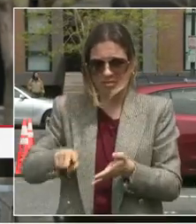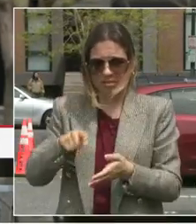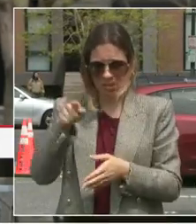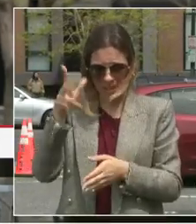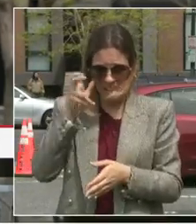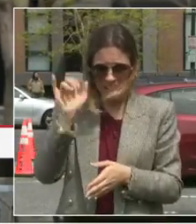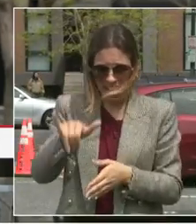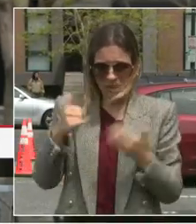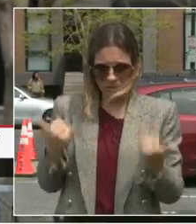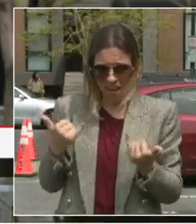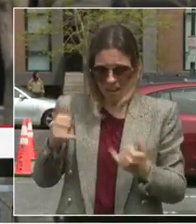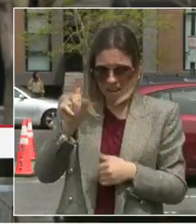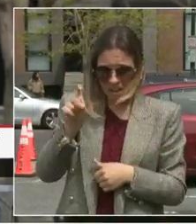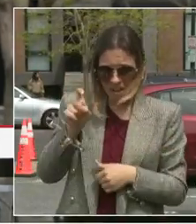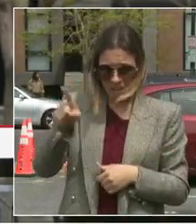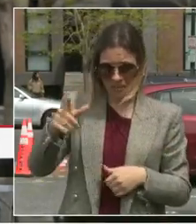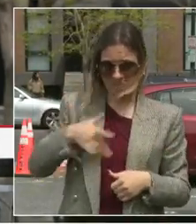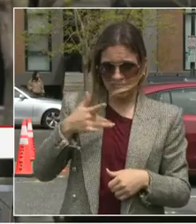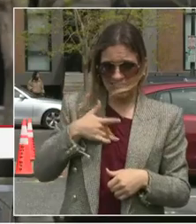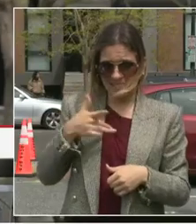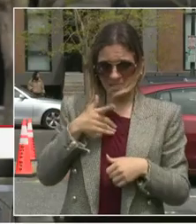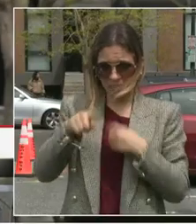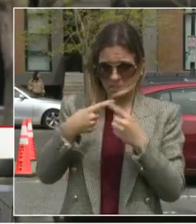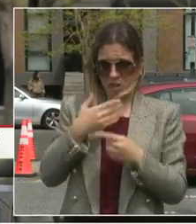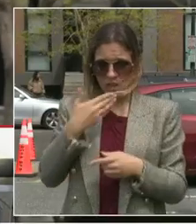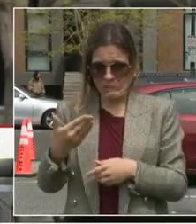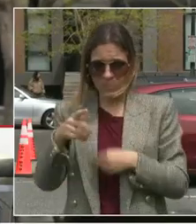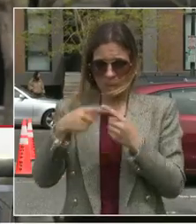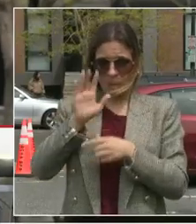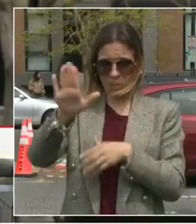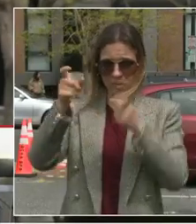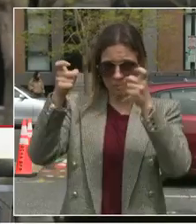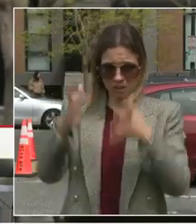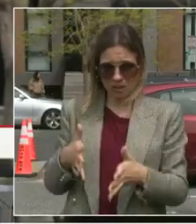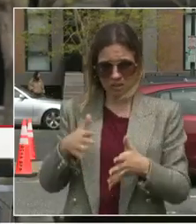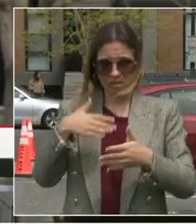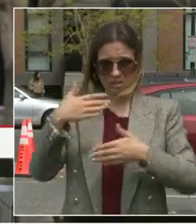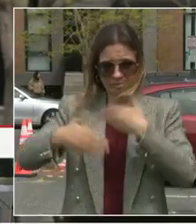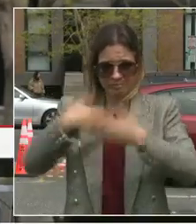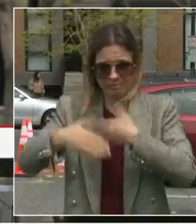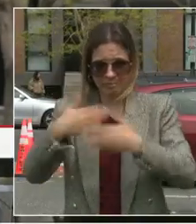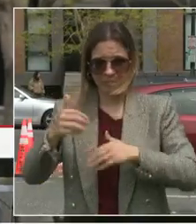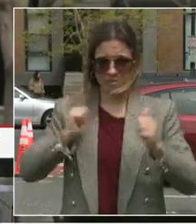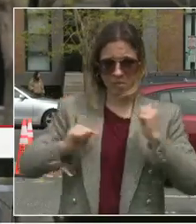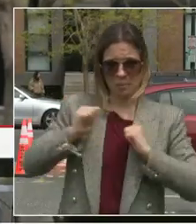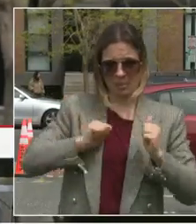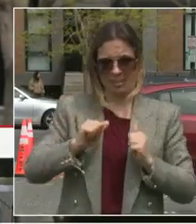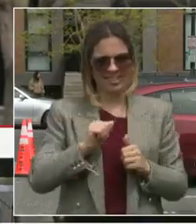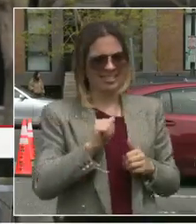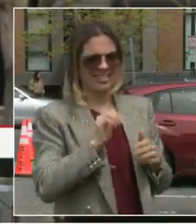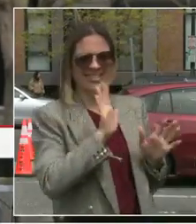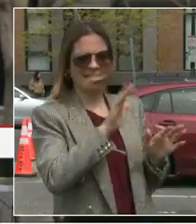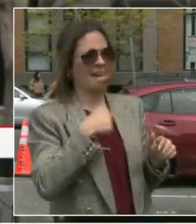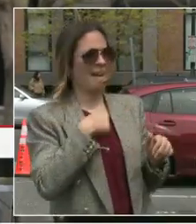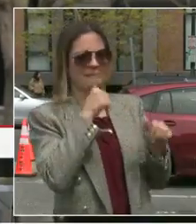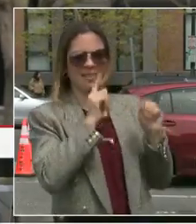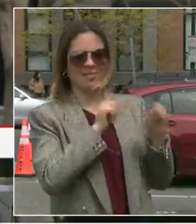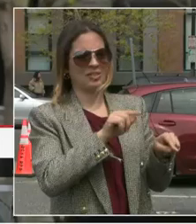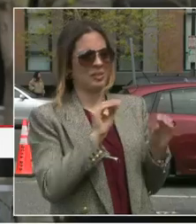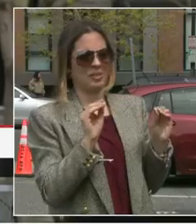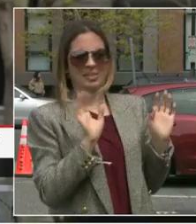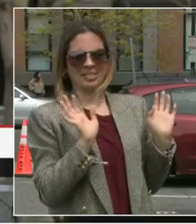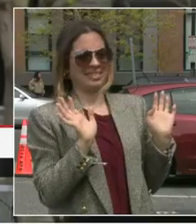you with a good feeling about who was chosen by your administration to perform? I'm not going to answer cold. Certainly,